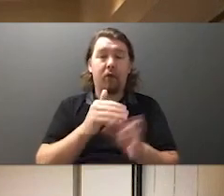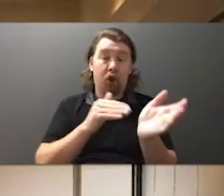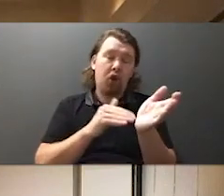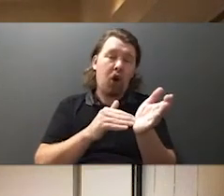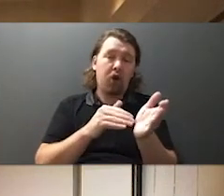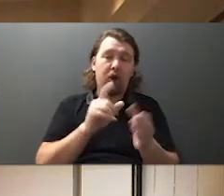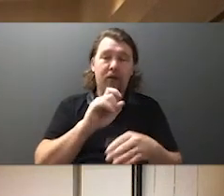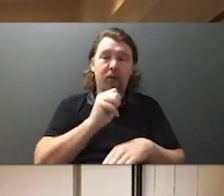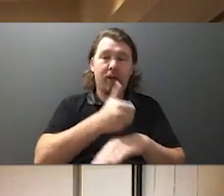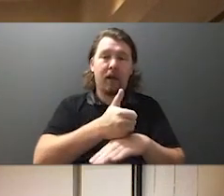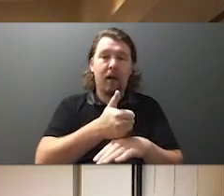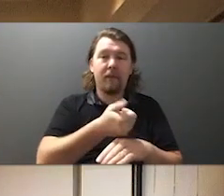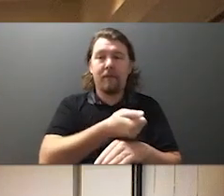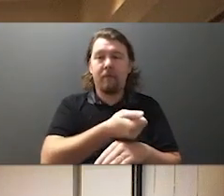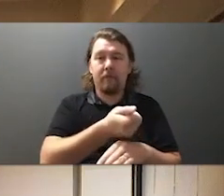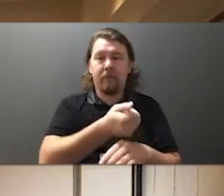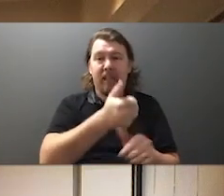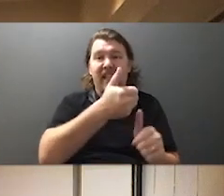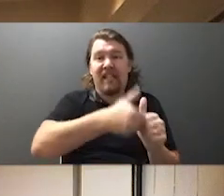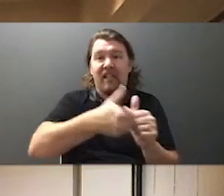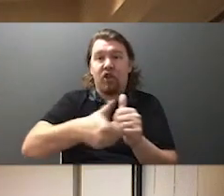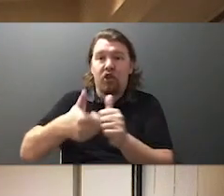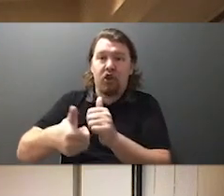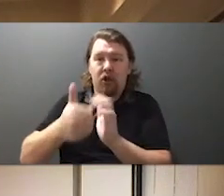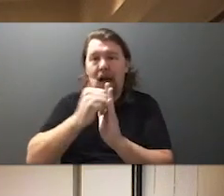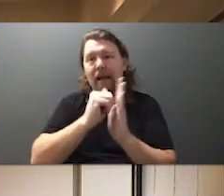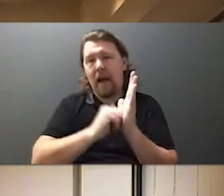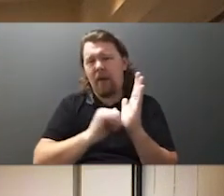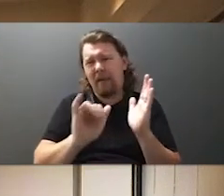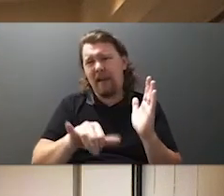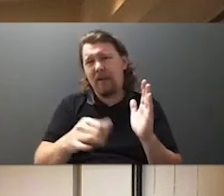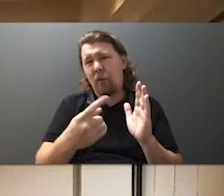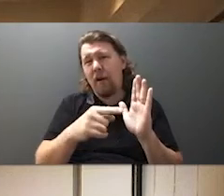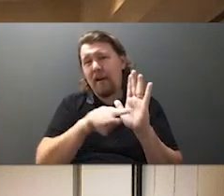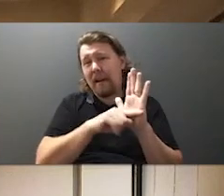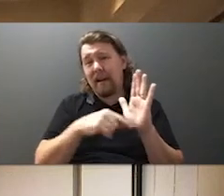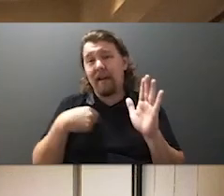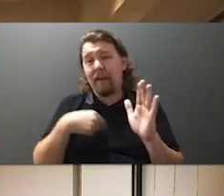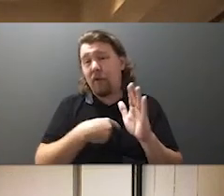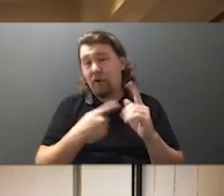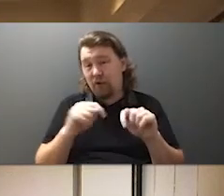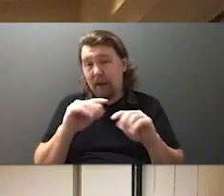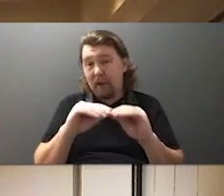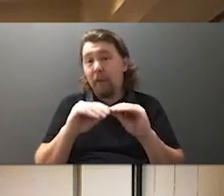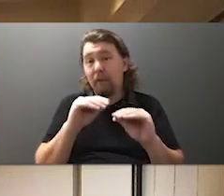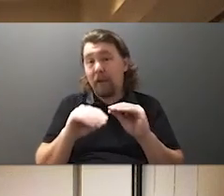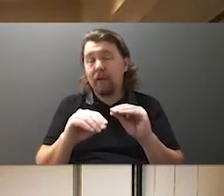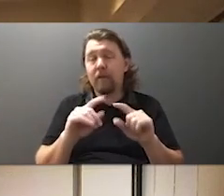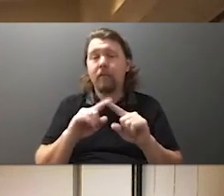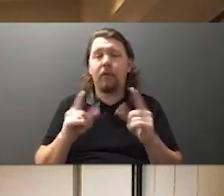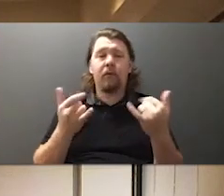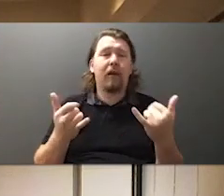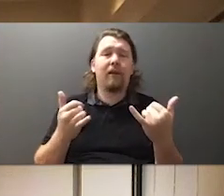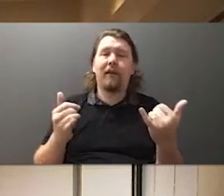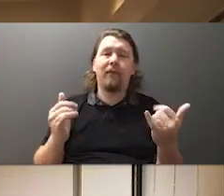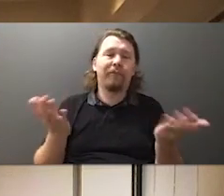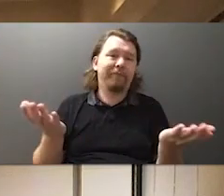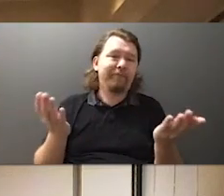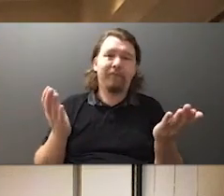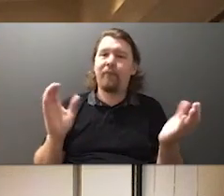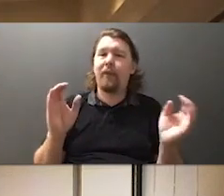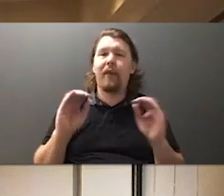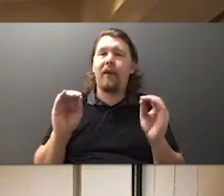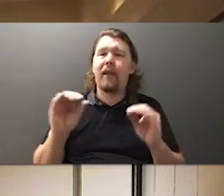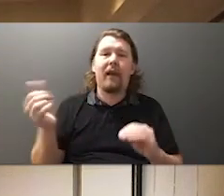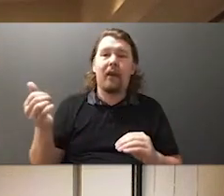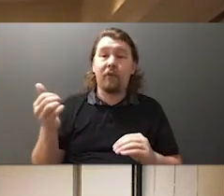that doctor or provider would have to set up multiple accounts. That's one of the drawbacks that we're working towards fixing. But at this